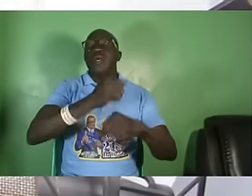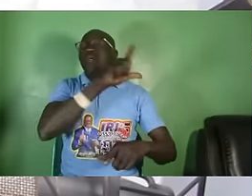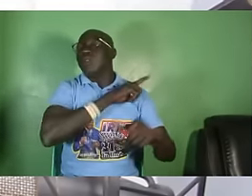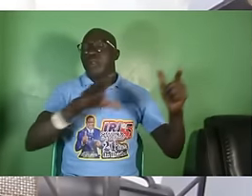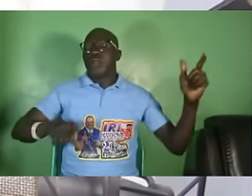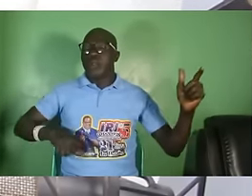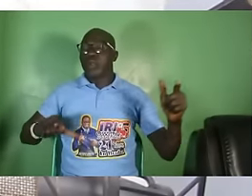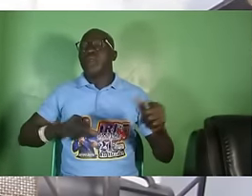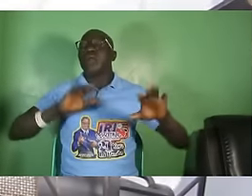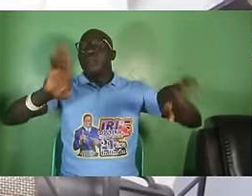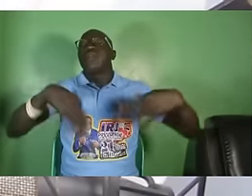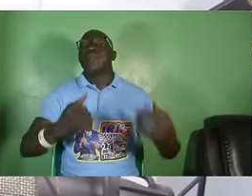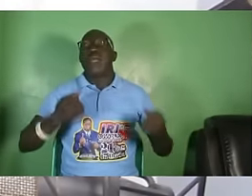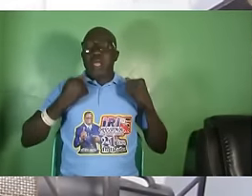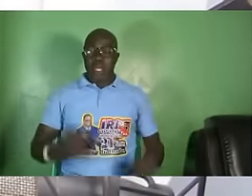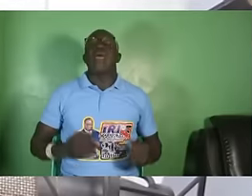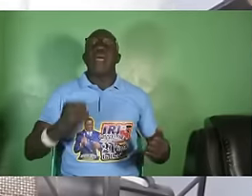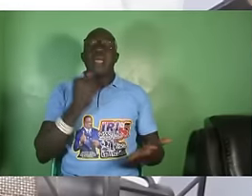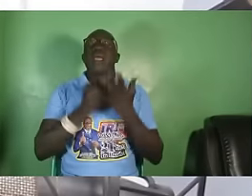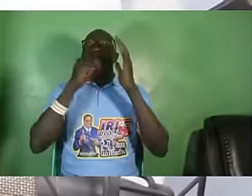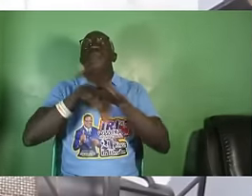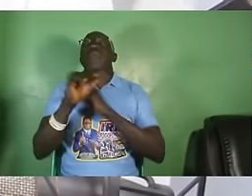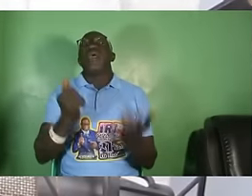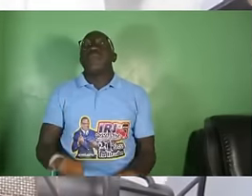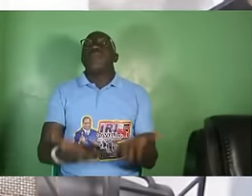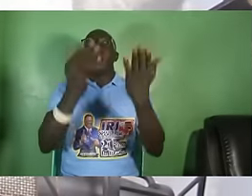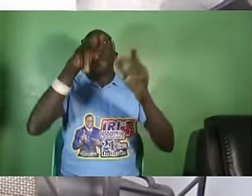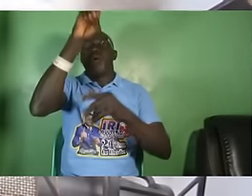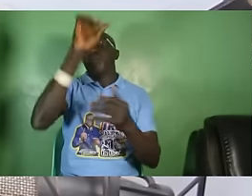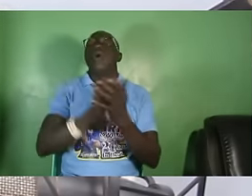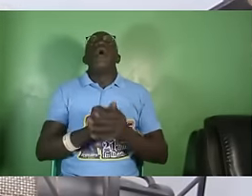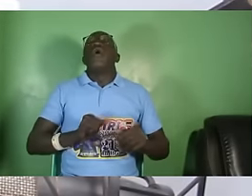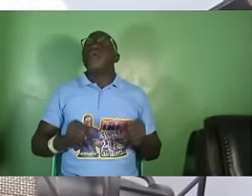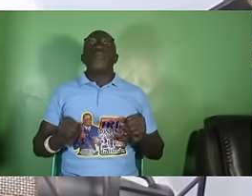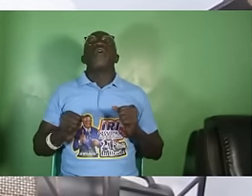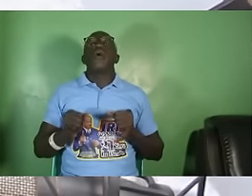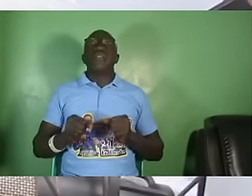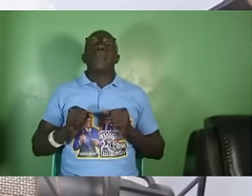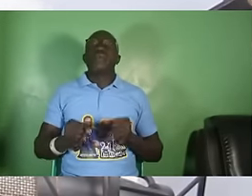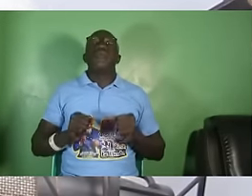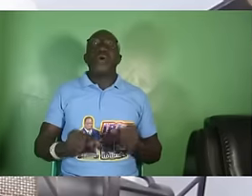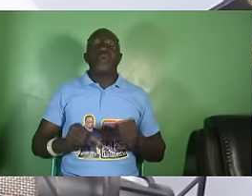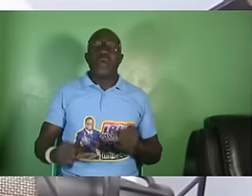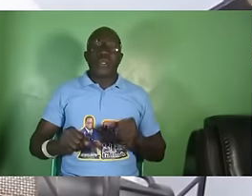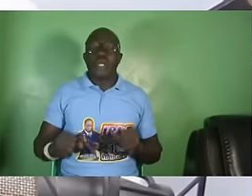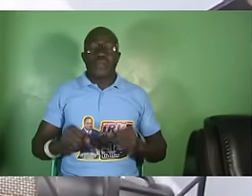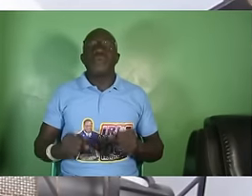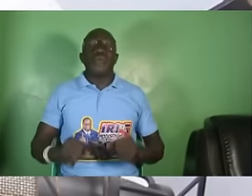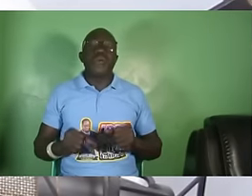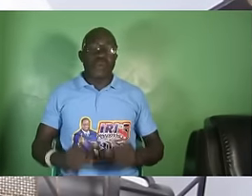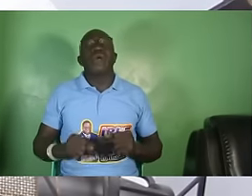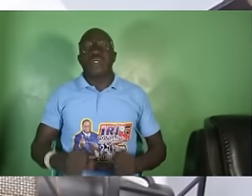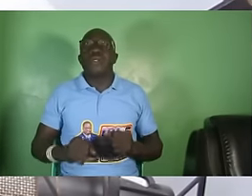o. Lord. E fi agbara ran mi lowo. Help me with prosper. Help gbe mi soke. Lift me up. O ya adua. Oruko Jesu. Oruko